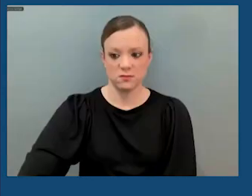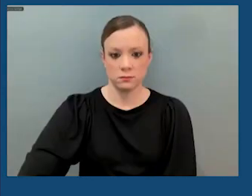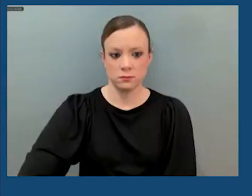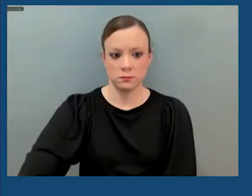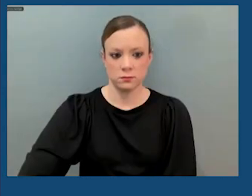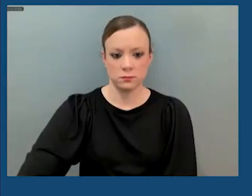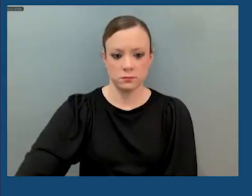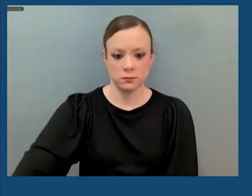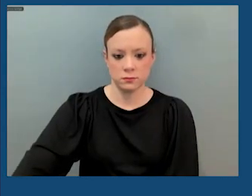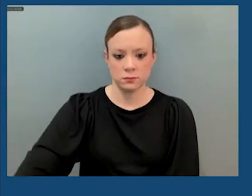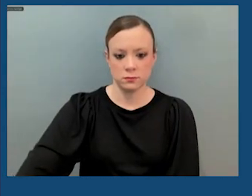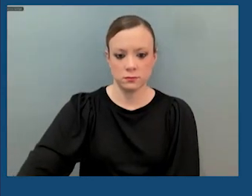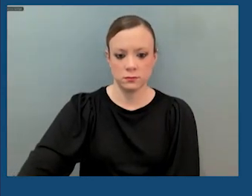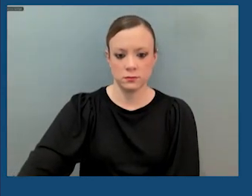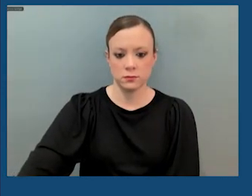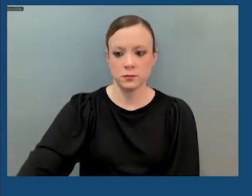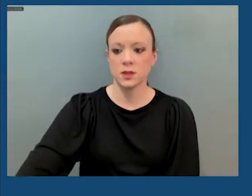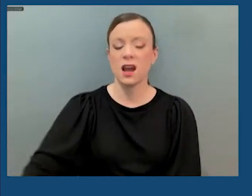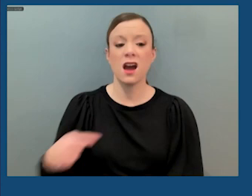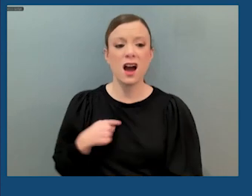You know, when I think about something that